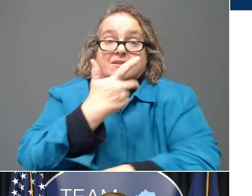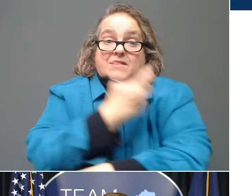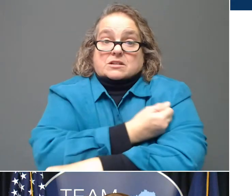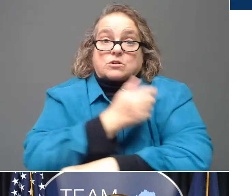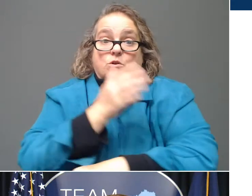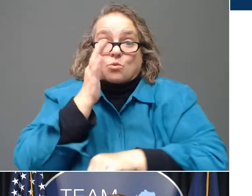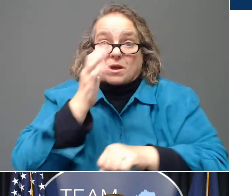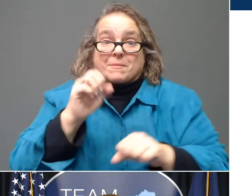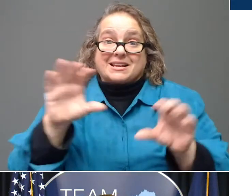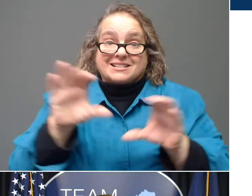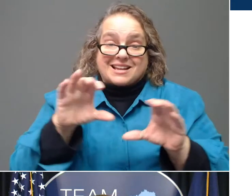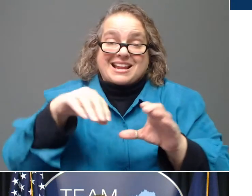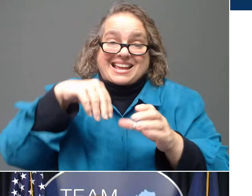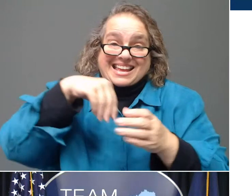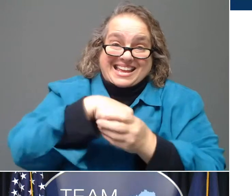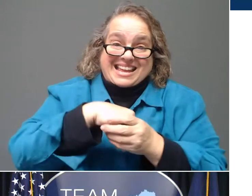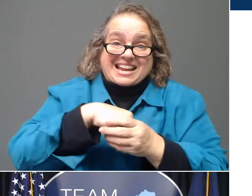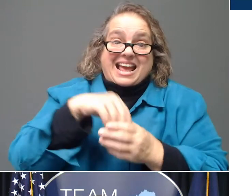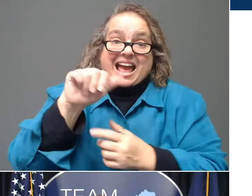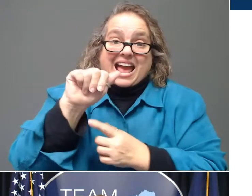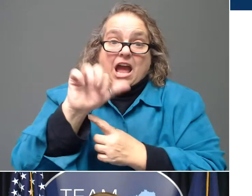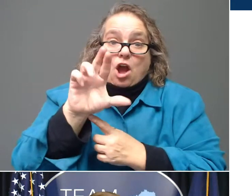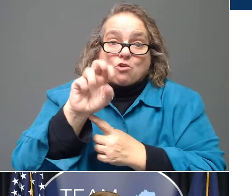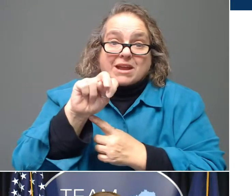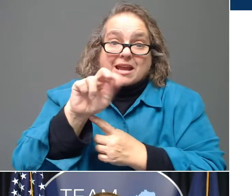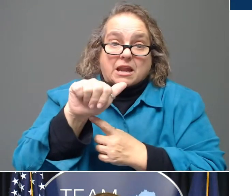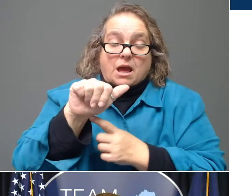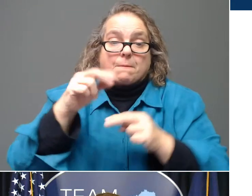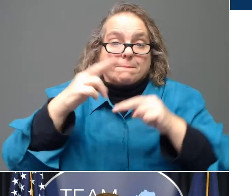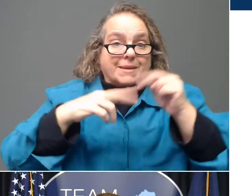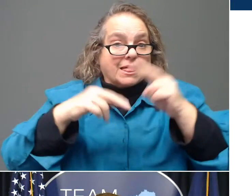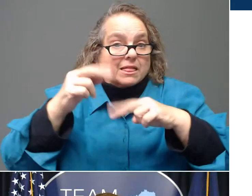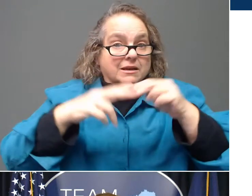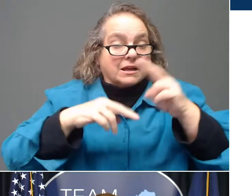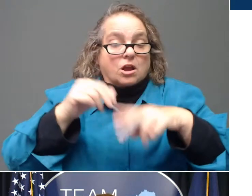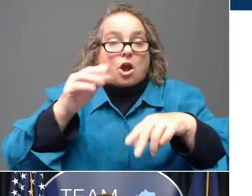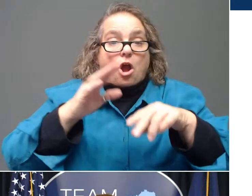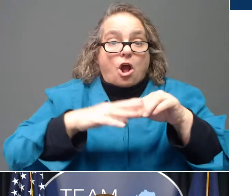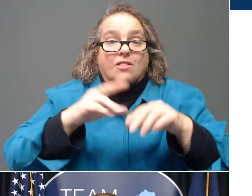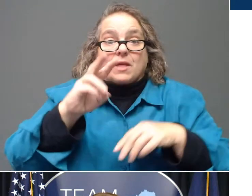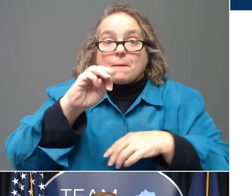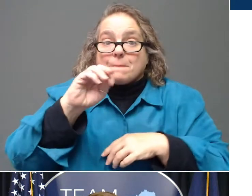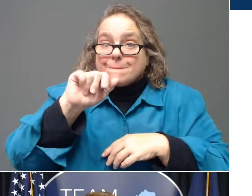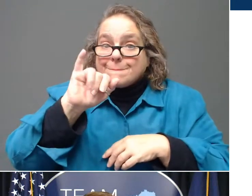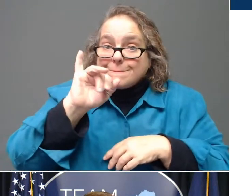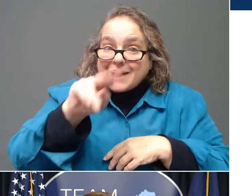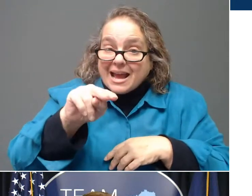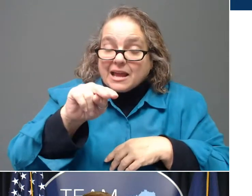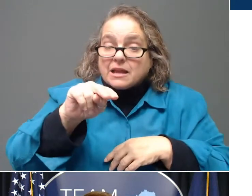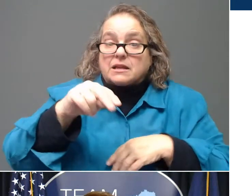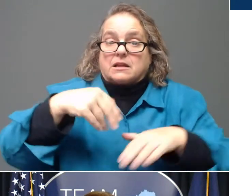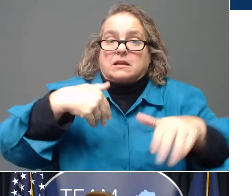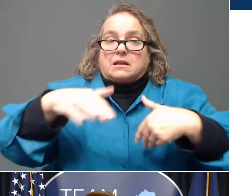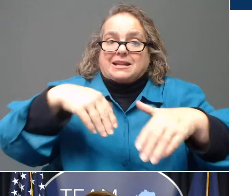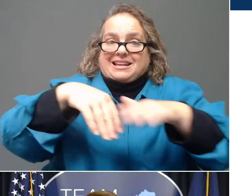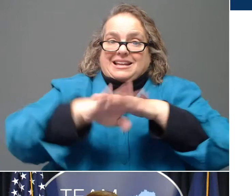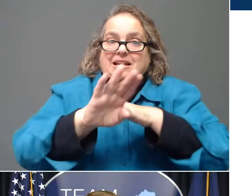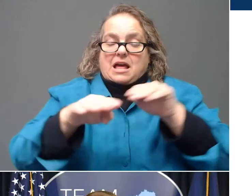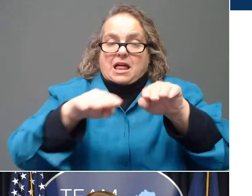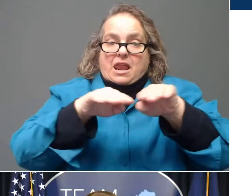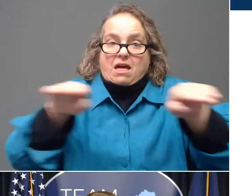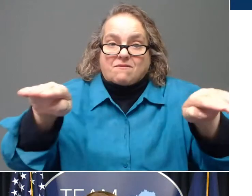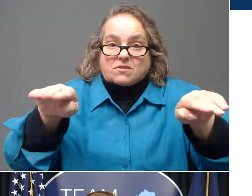the Alltech Arena building on the main pedestrian level, which is to